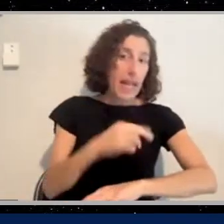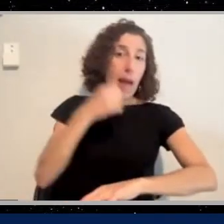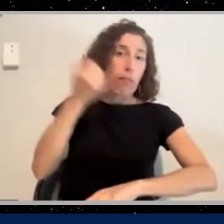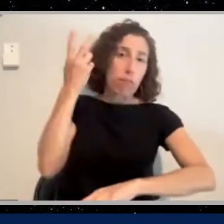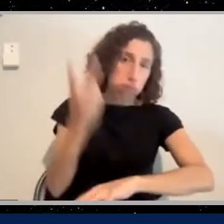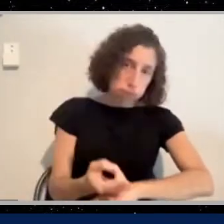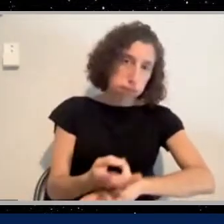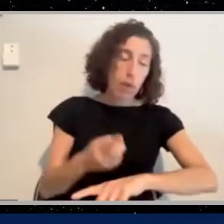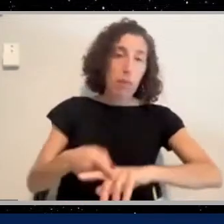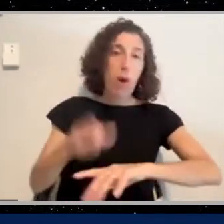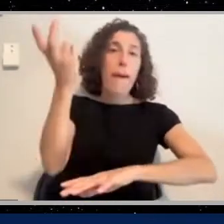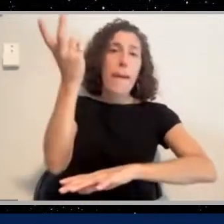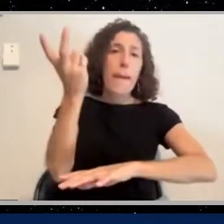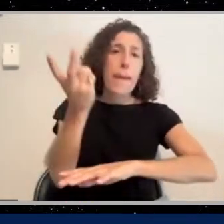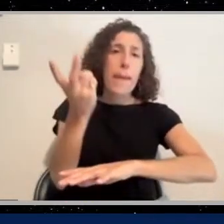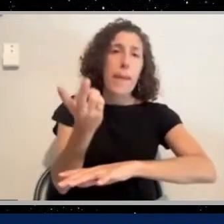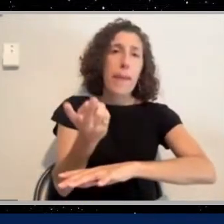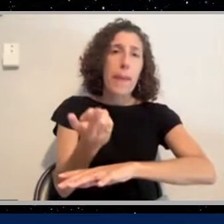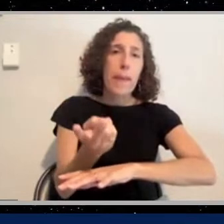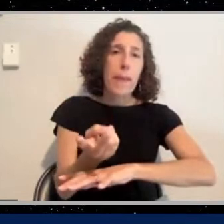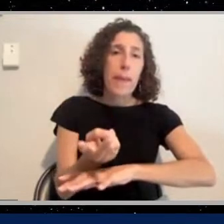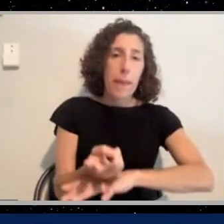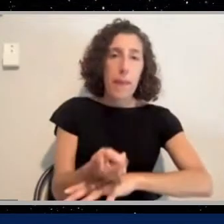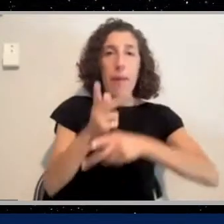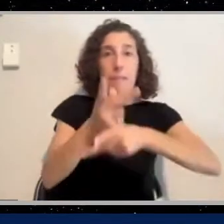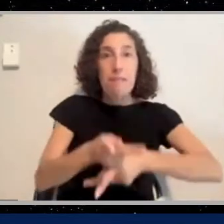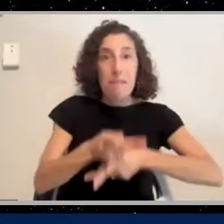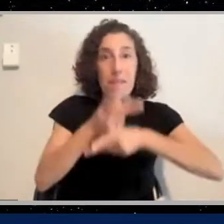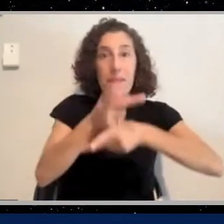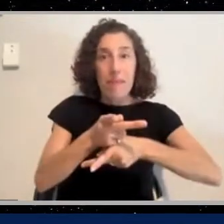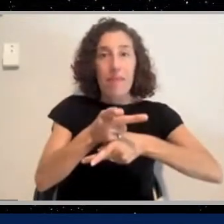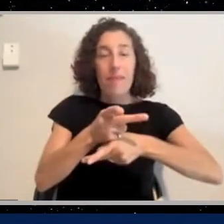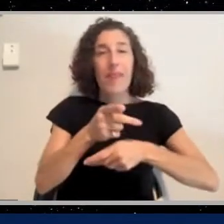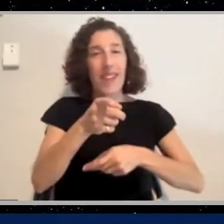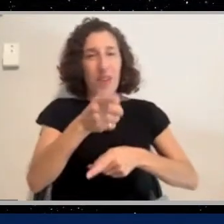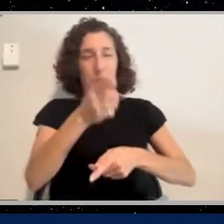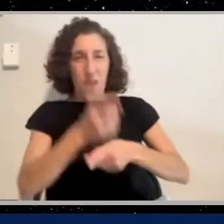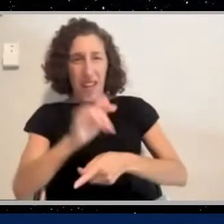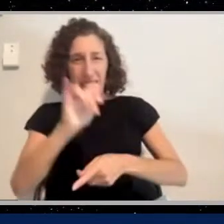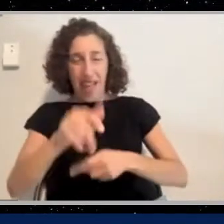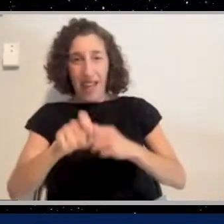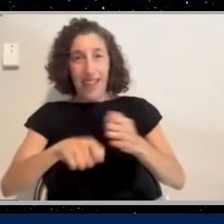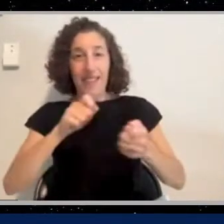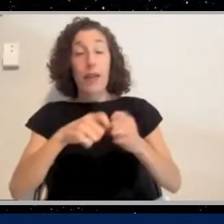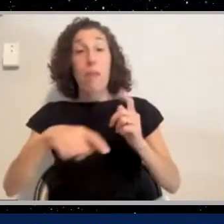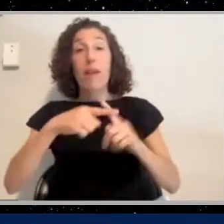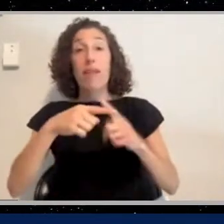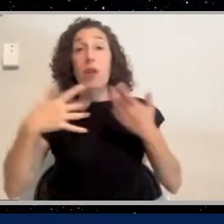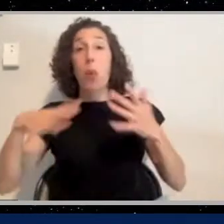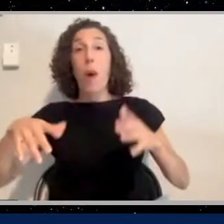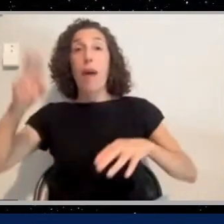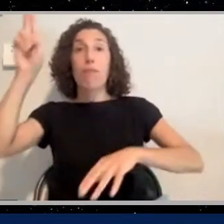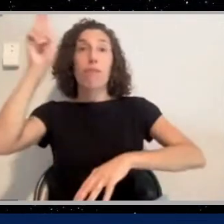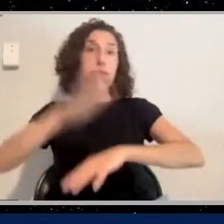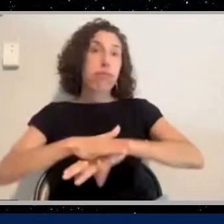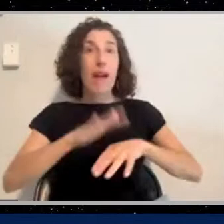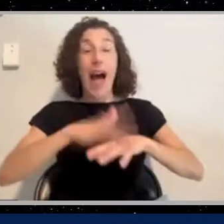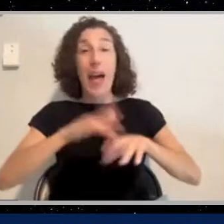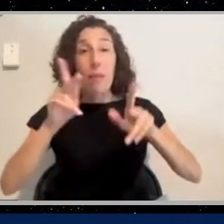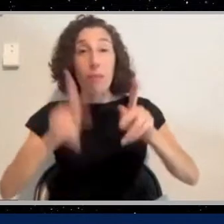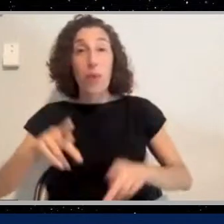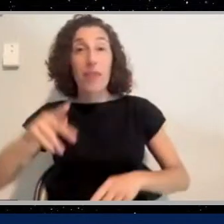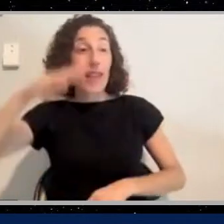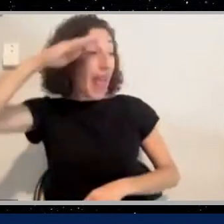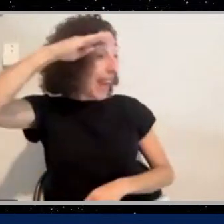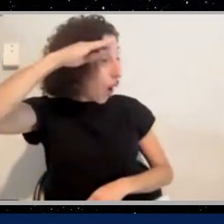flight member that you were. That too, yeah. I didn't want to crush anybody, especially considering I would weigh twice as much at that point.